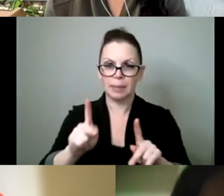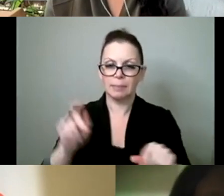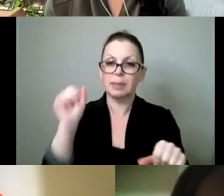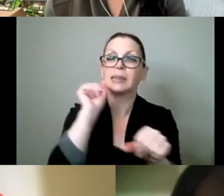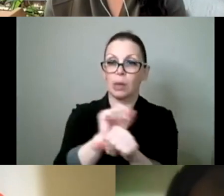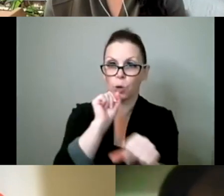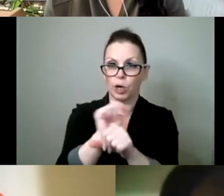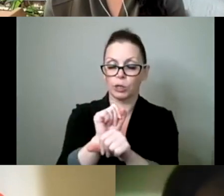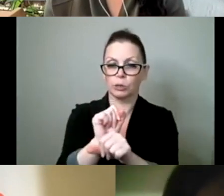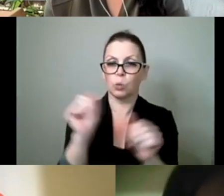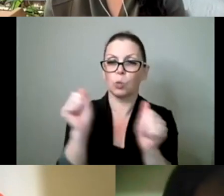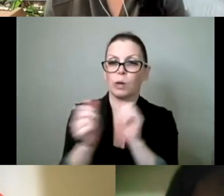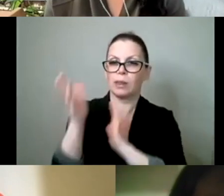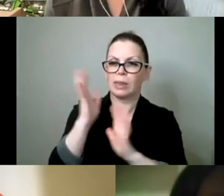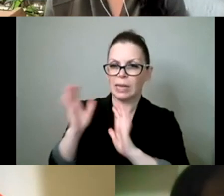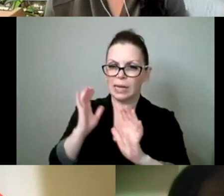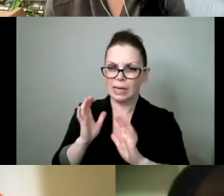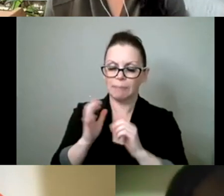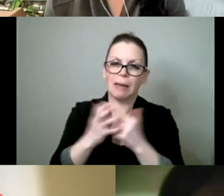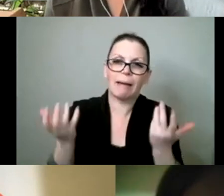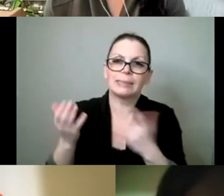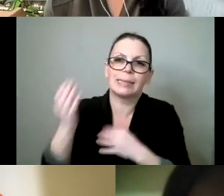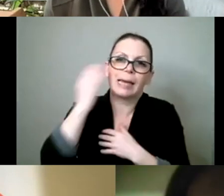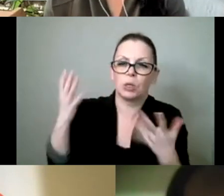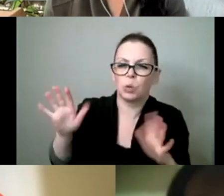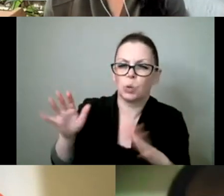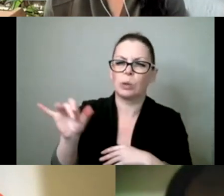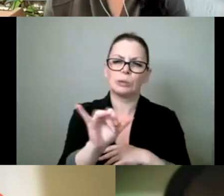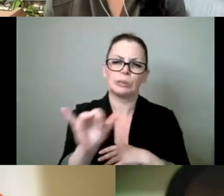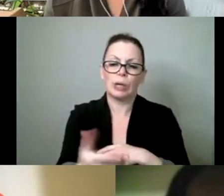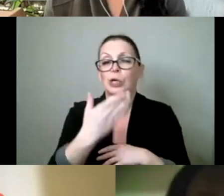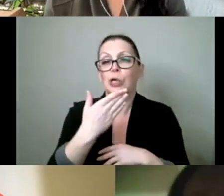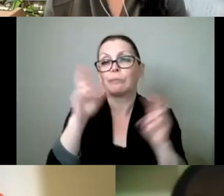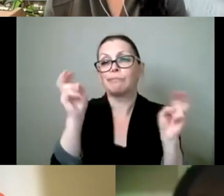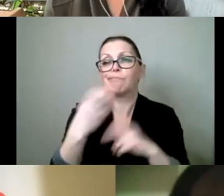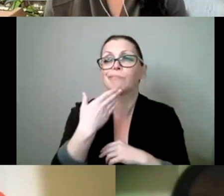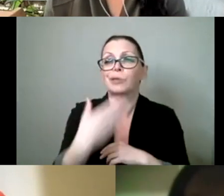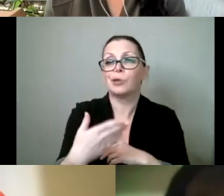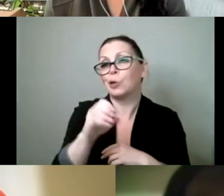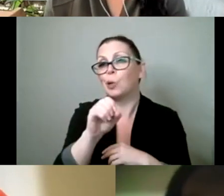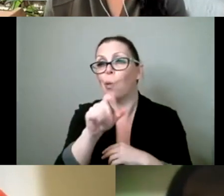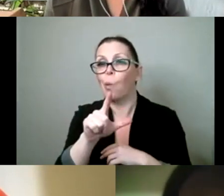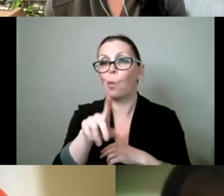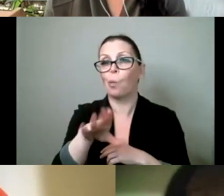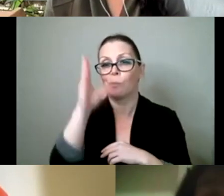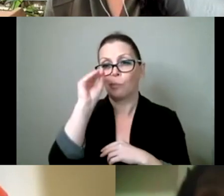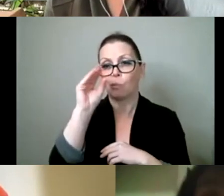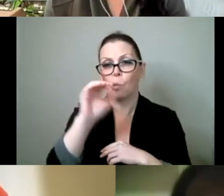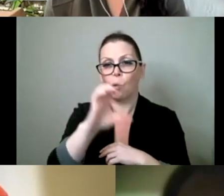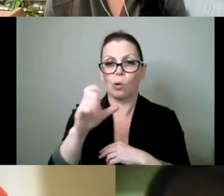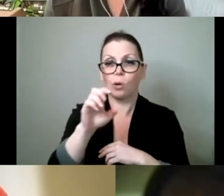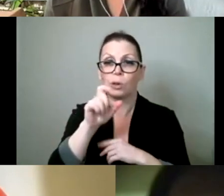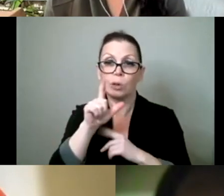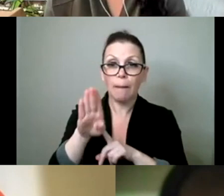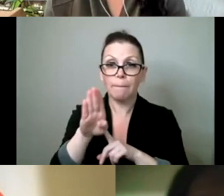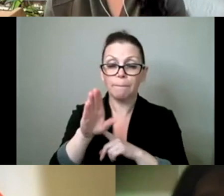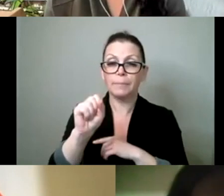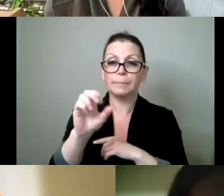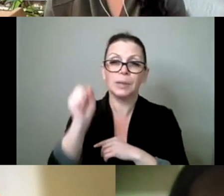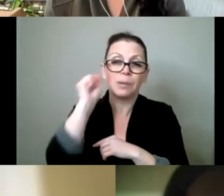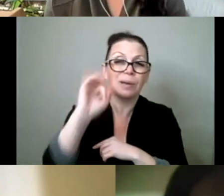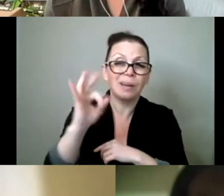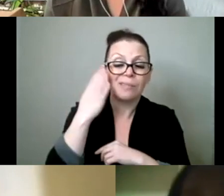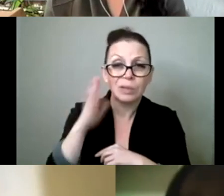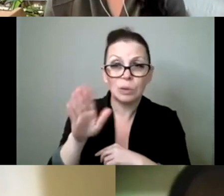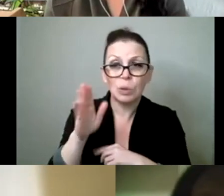with. So it's kind of like a good old boys club, mm-hmm. per se. And so unless you don't, if you don't know people